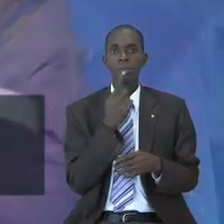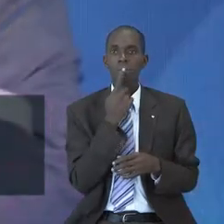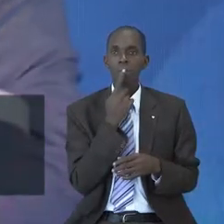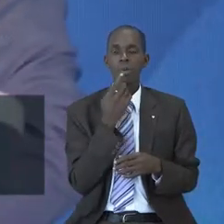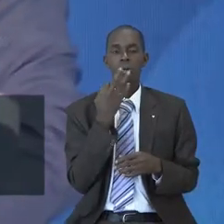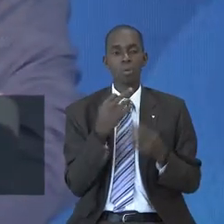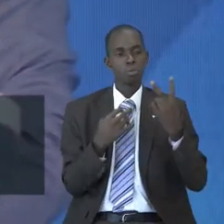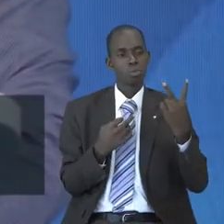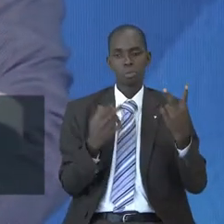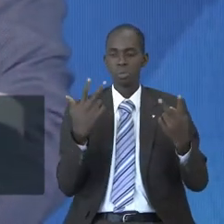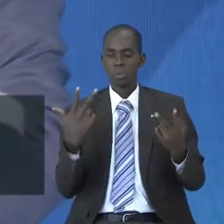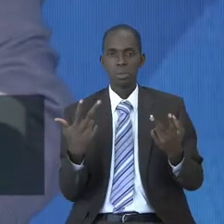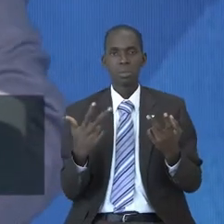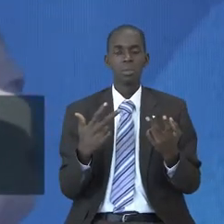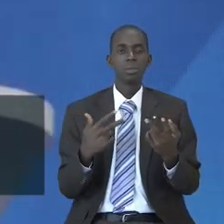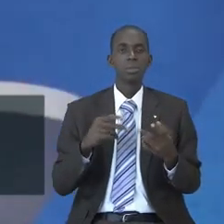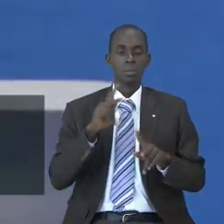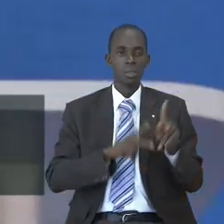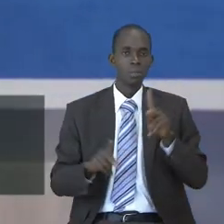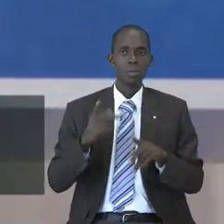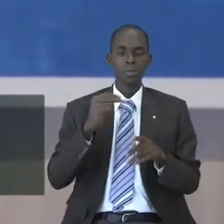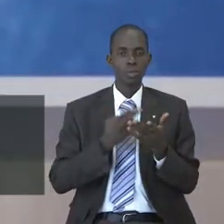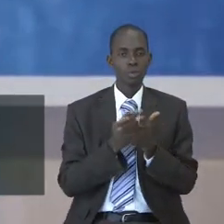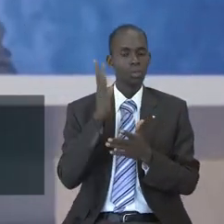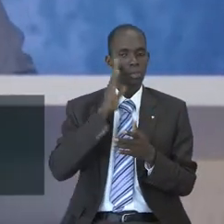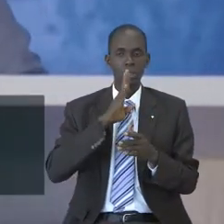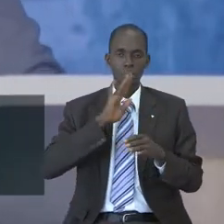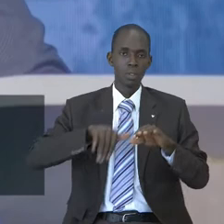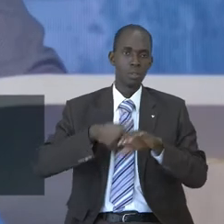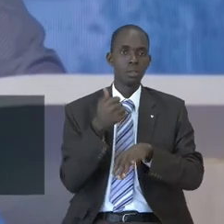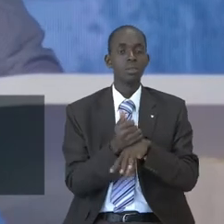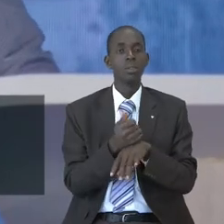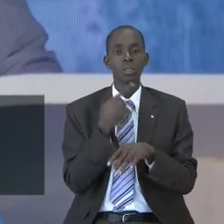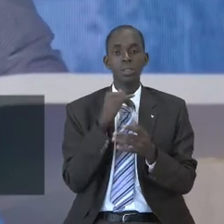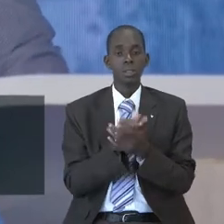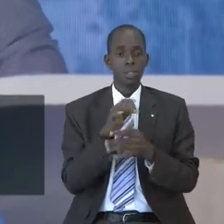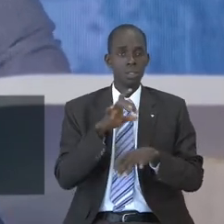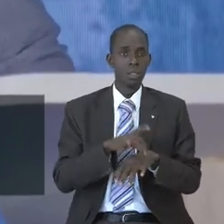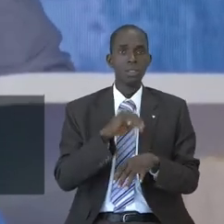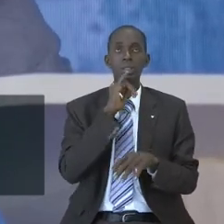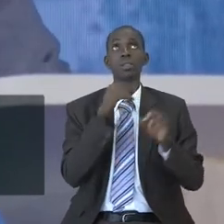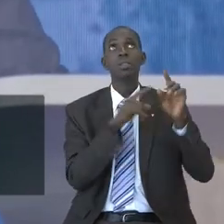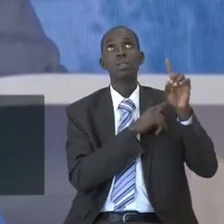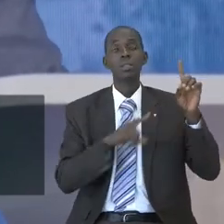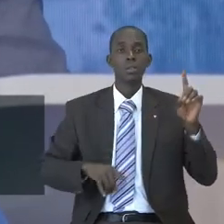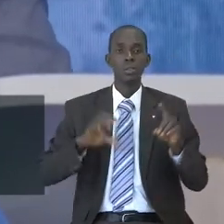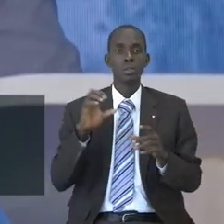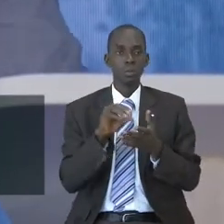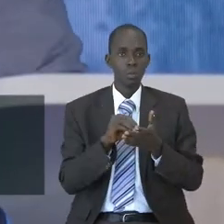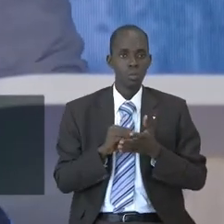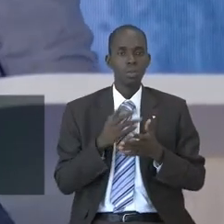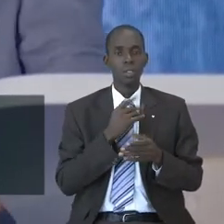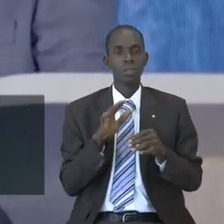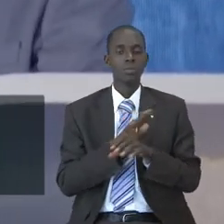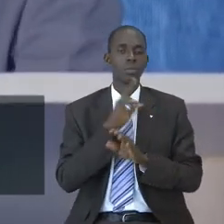three witnesses, the truth shall be established and confirmed. It says the earth is the Lord's and the fullness